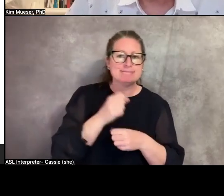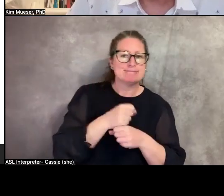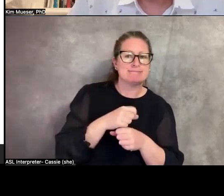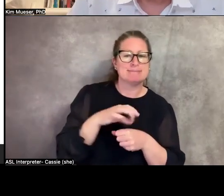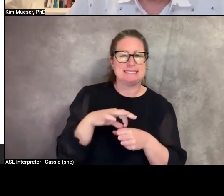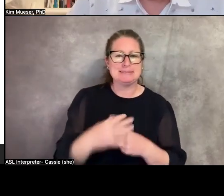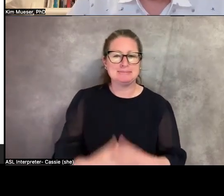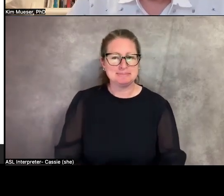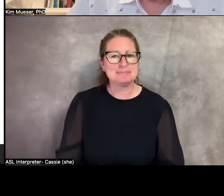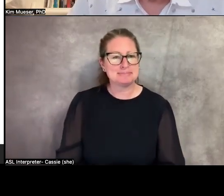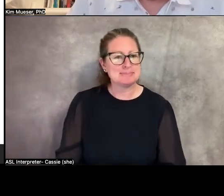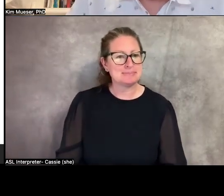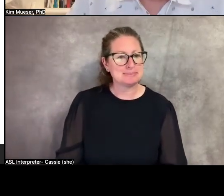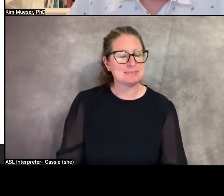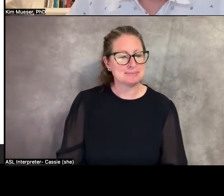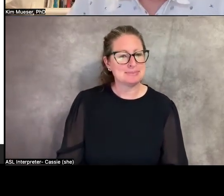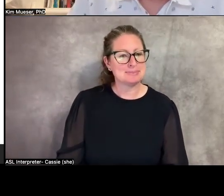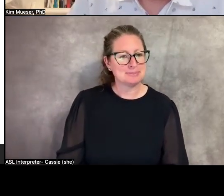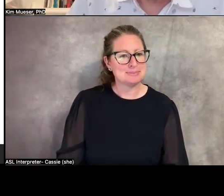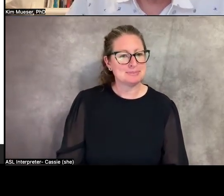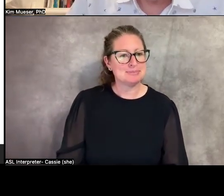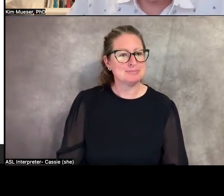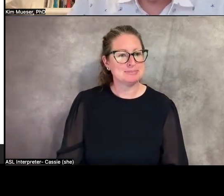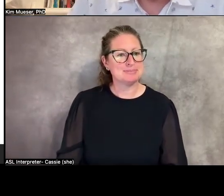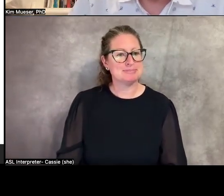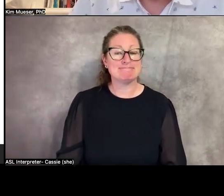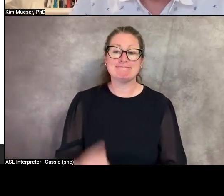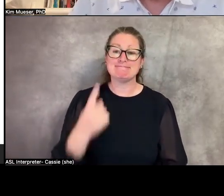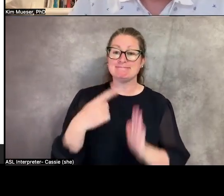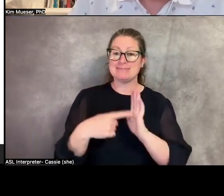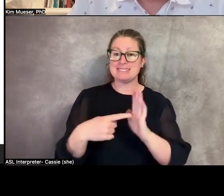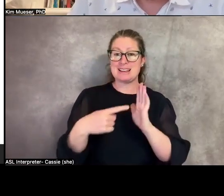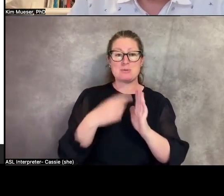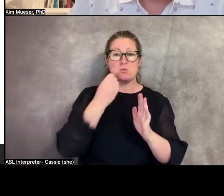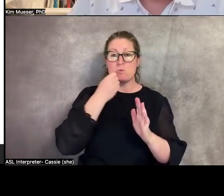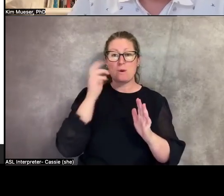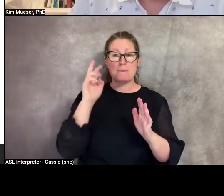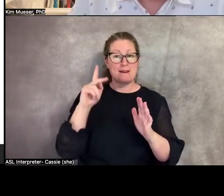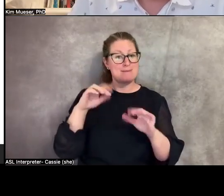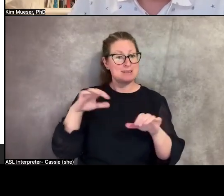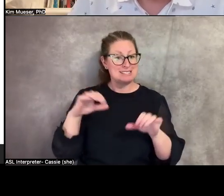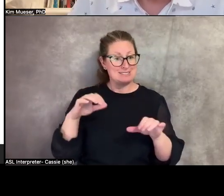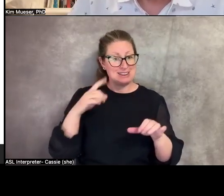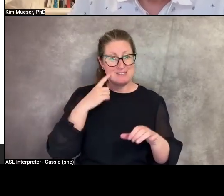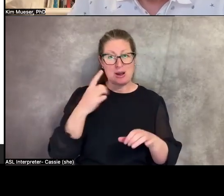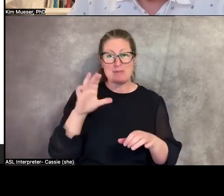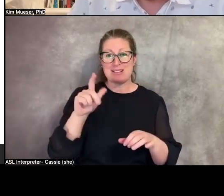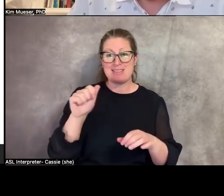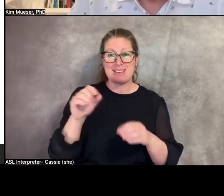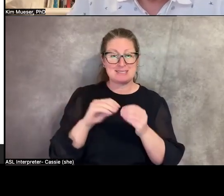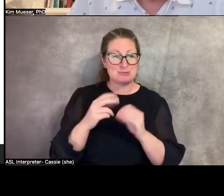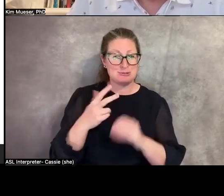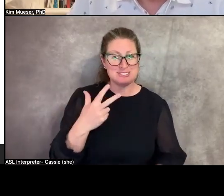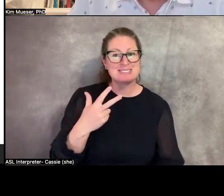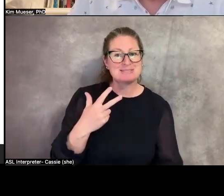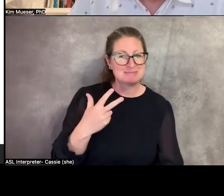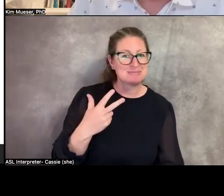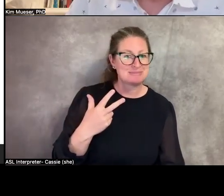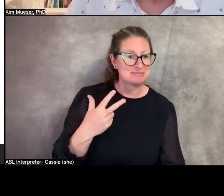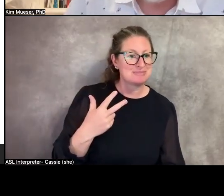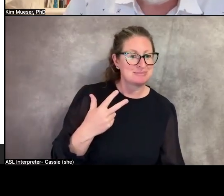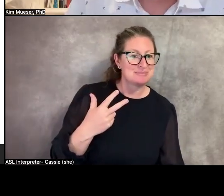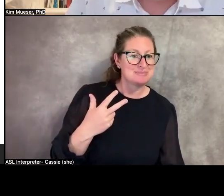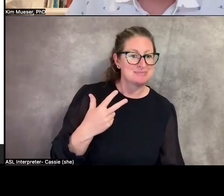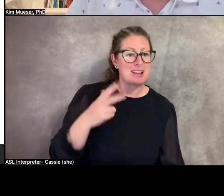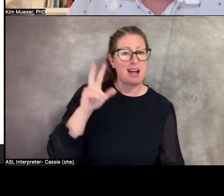one. So here's an example of a warm-up activity from class 3. And this is the